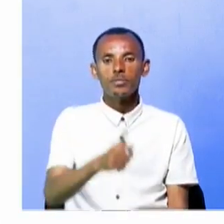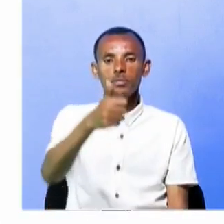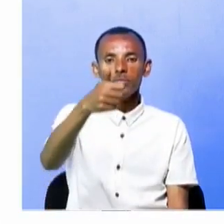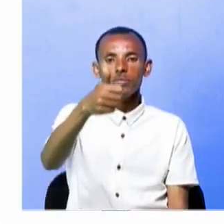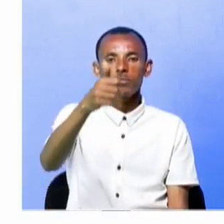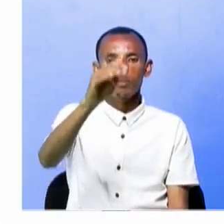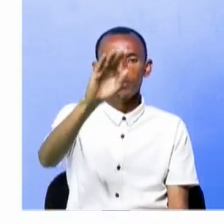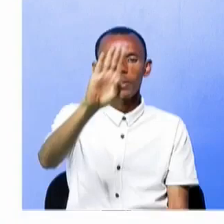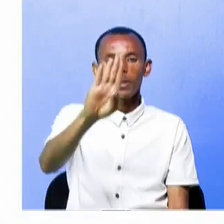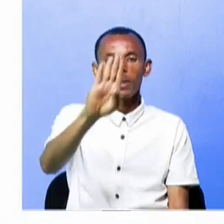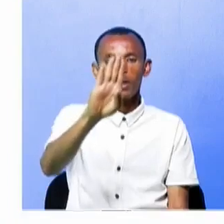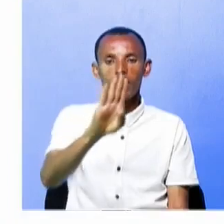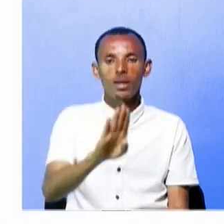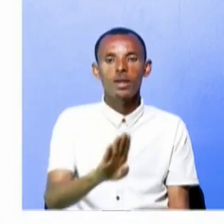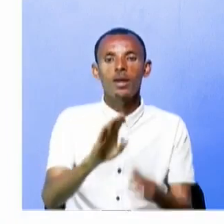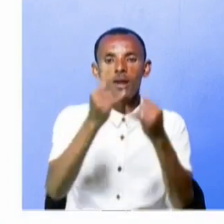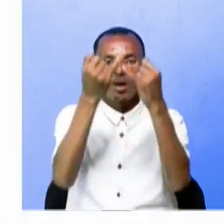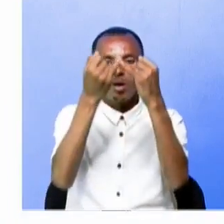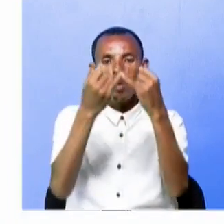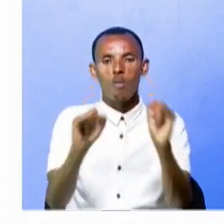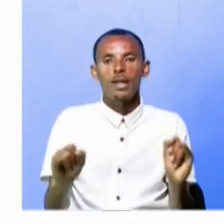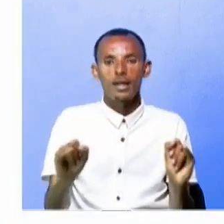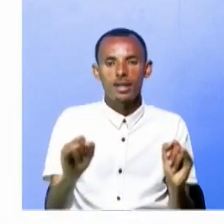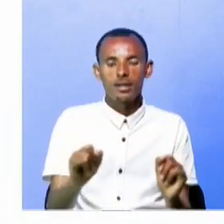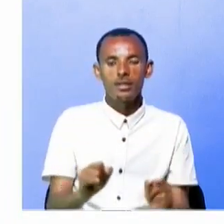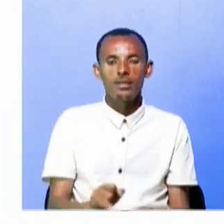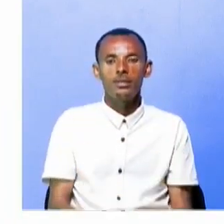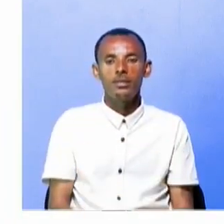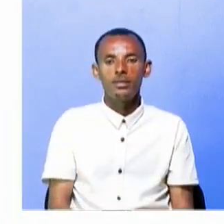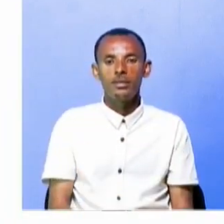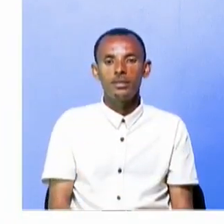AB over